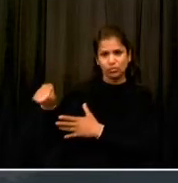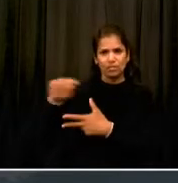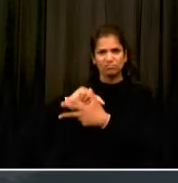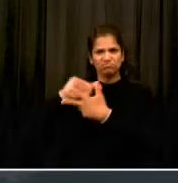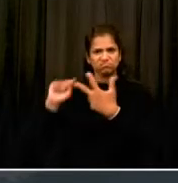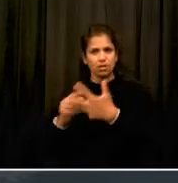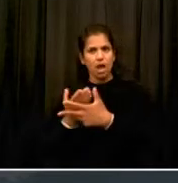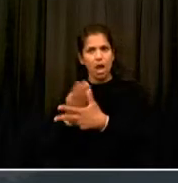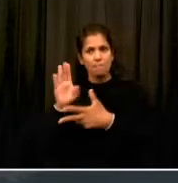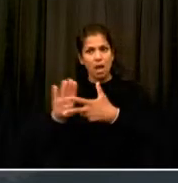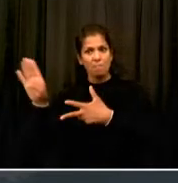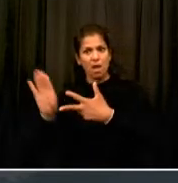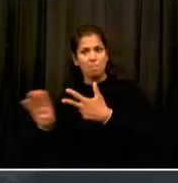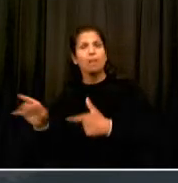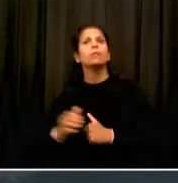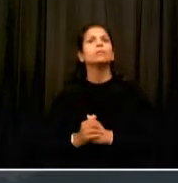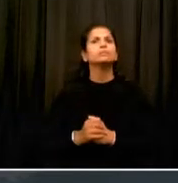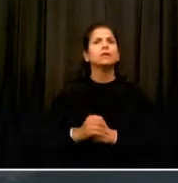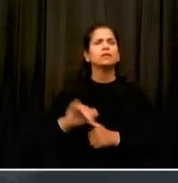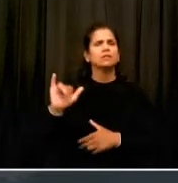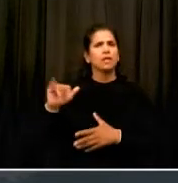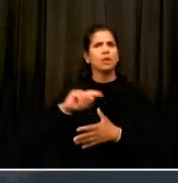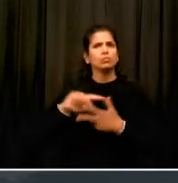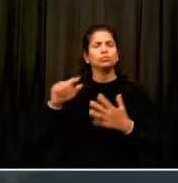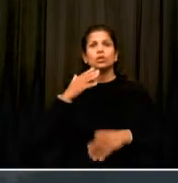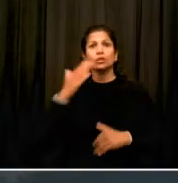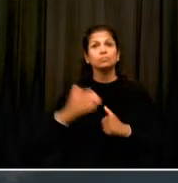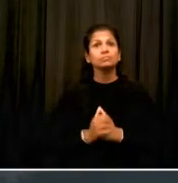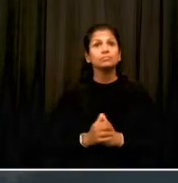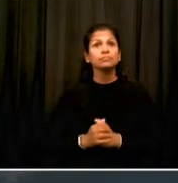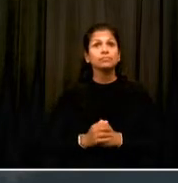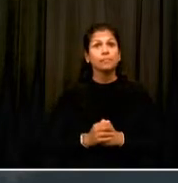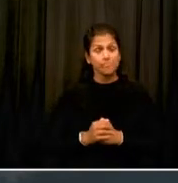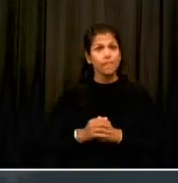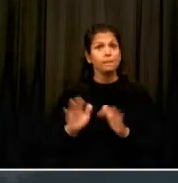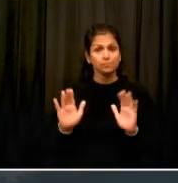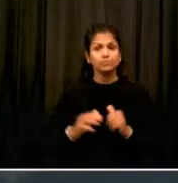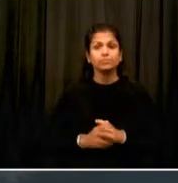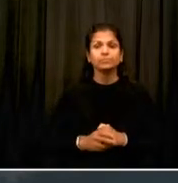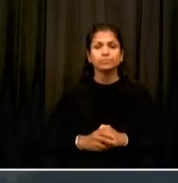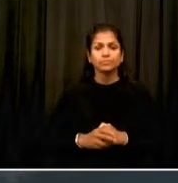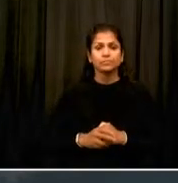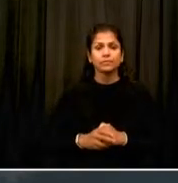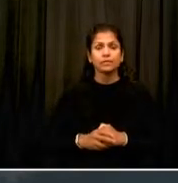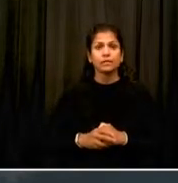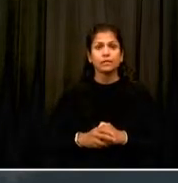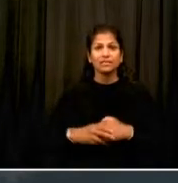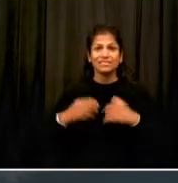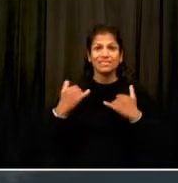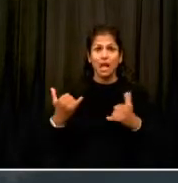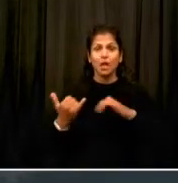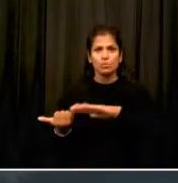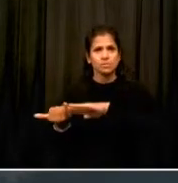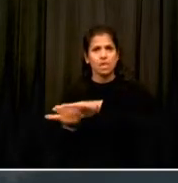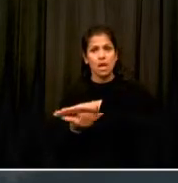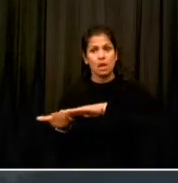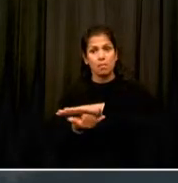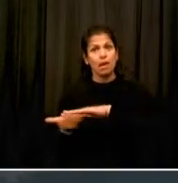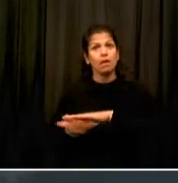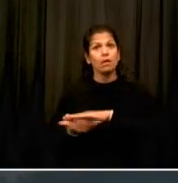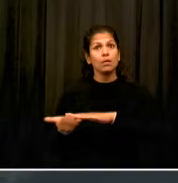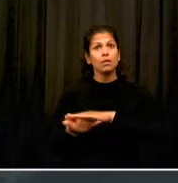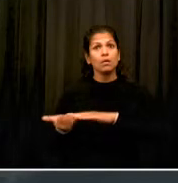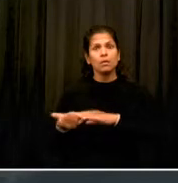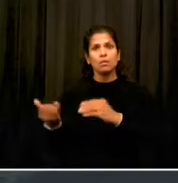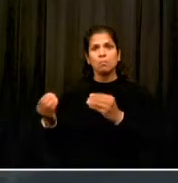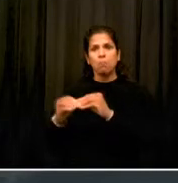use. For the first time in a while, we now see subway ridership surpassing bus ridership overall, which means more and more people are feeling confident